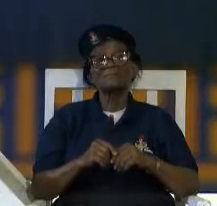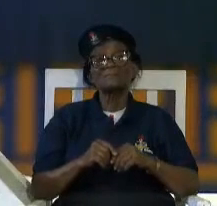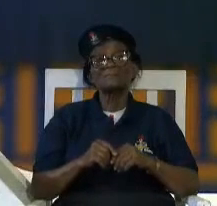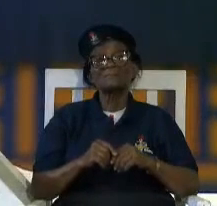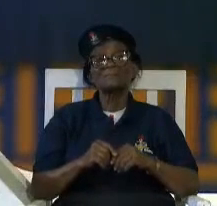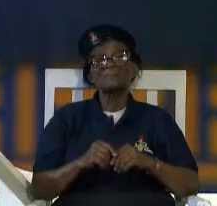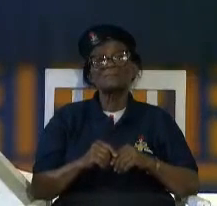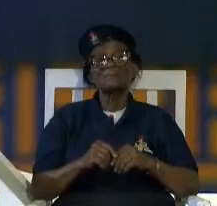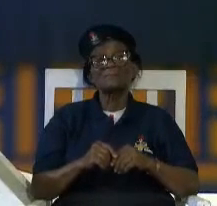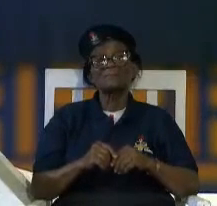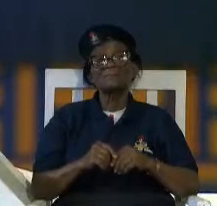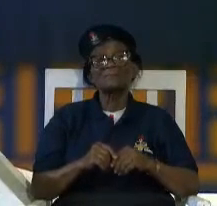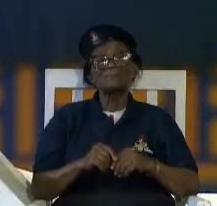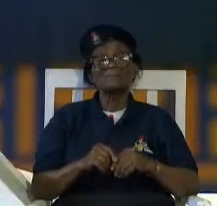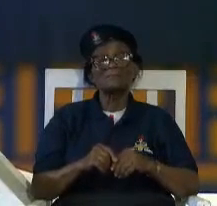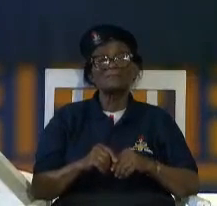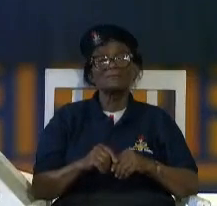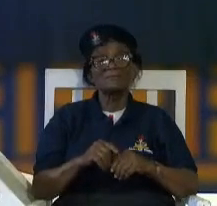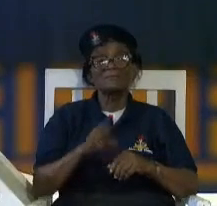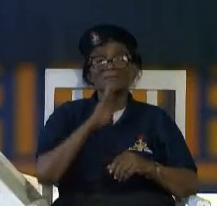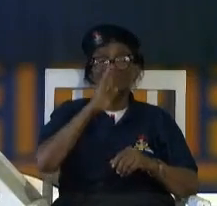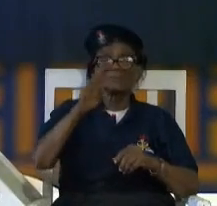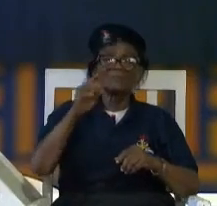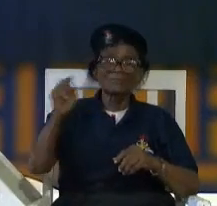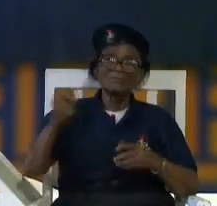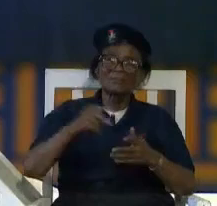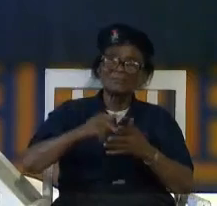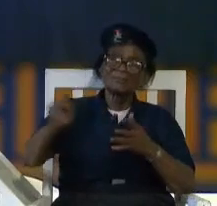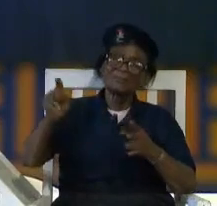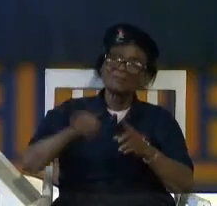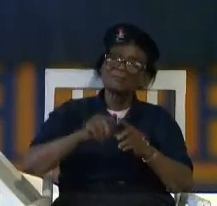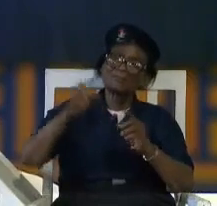be as pure as light? Oh.